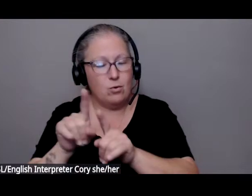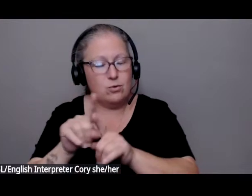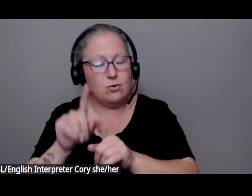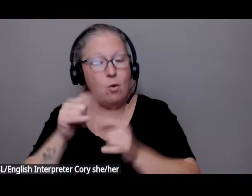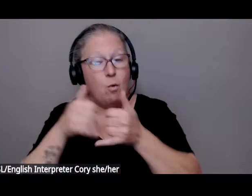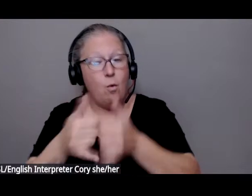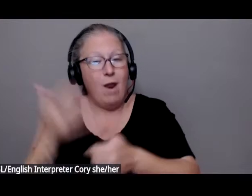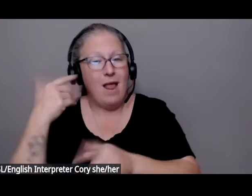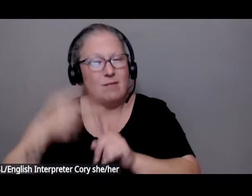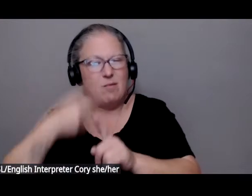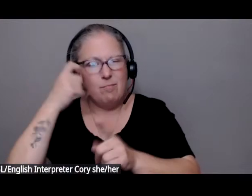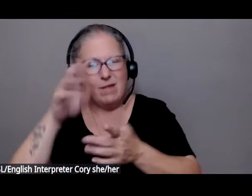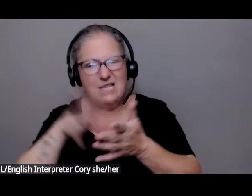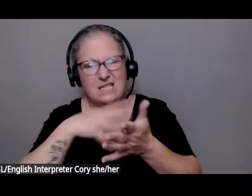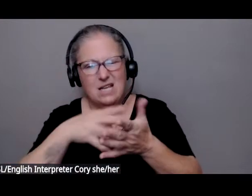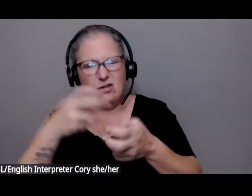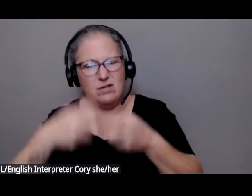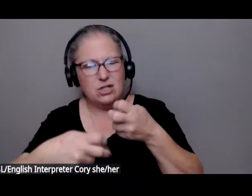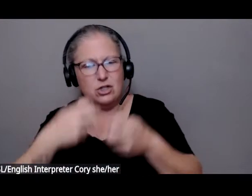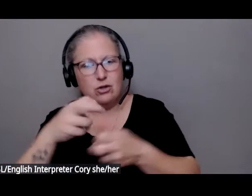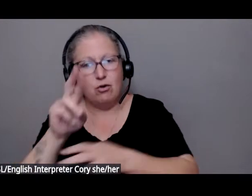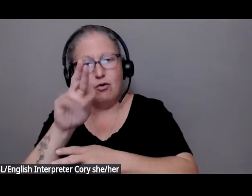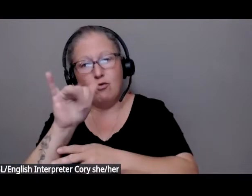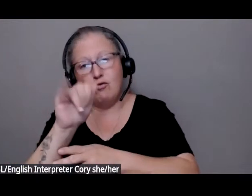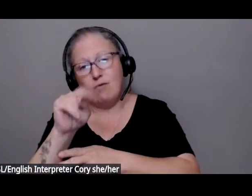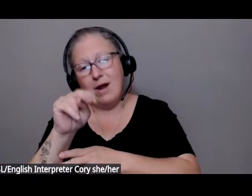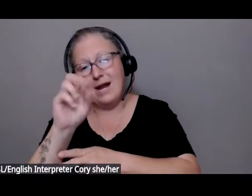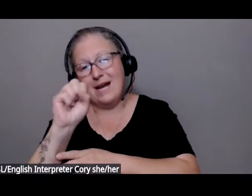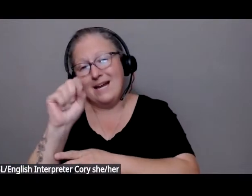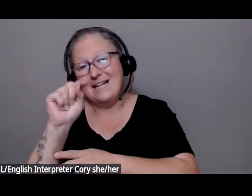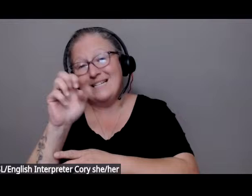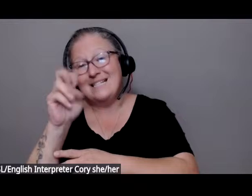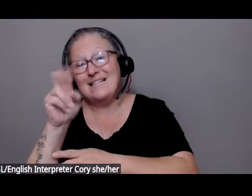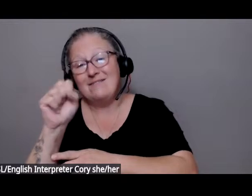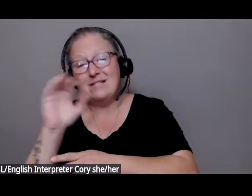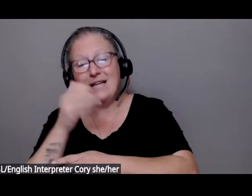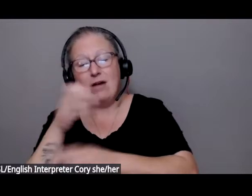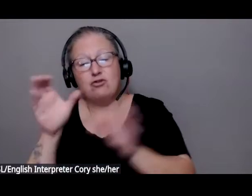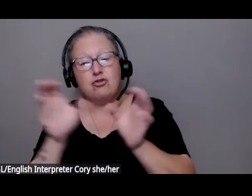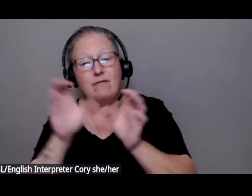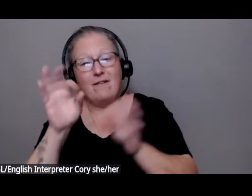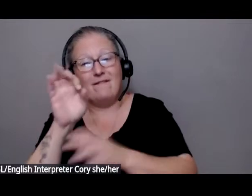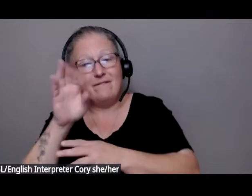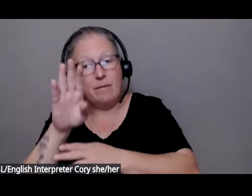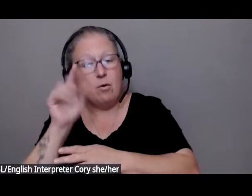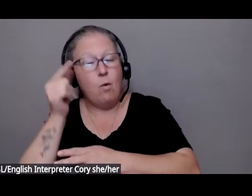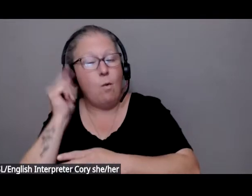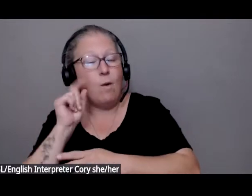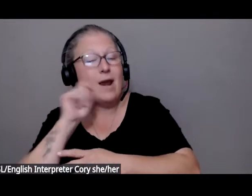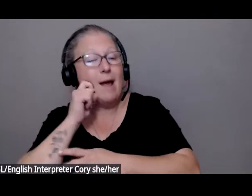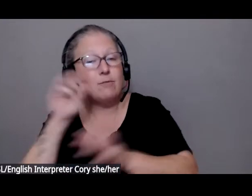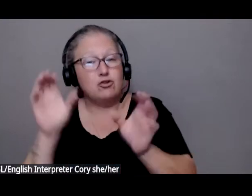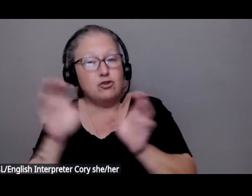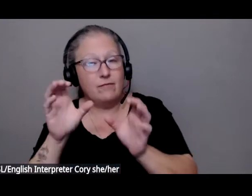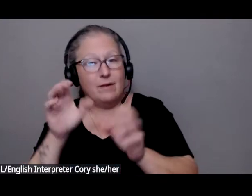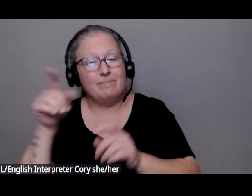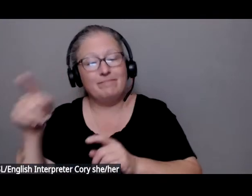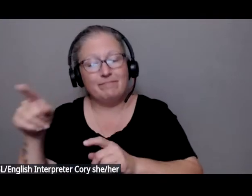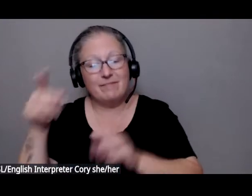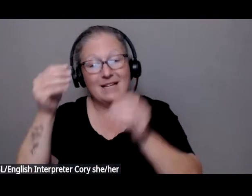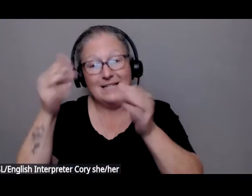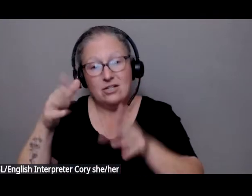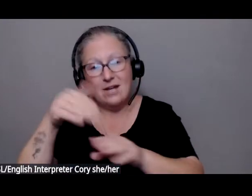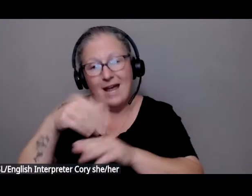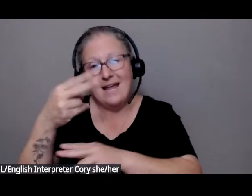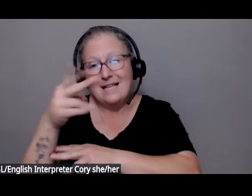due to a scheduling issue. Ryan Stevens was our certificated February Golden Apple recipient. He's a teacher at Hillsdale